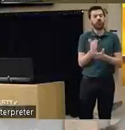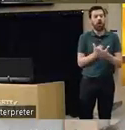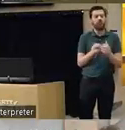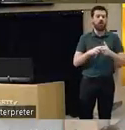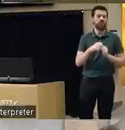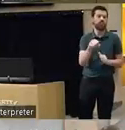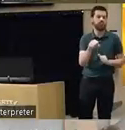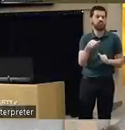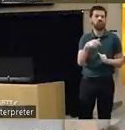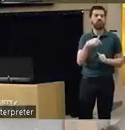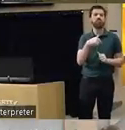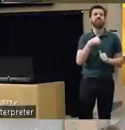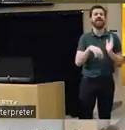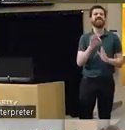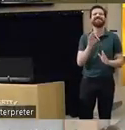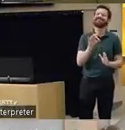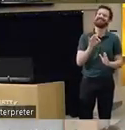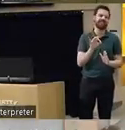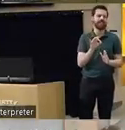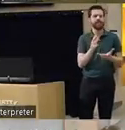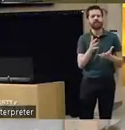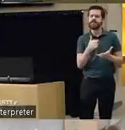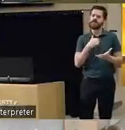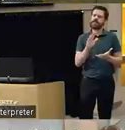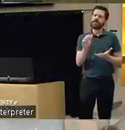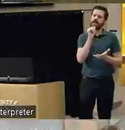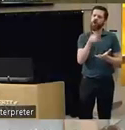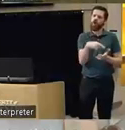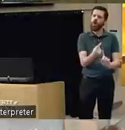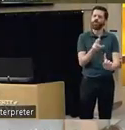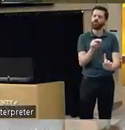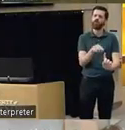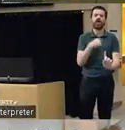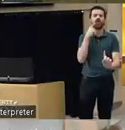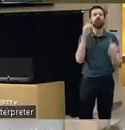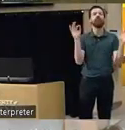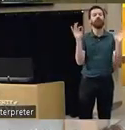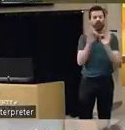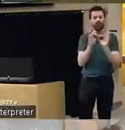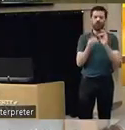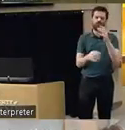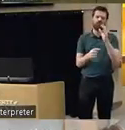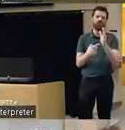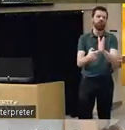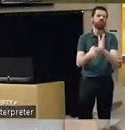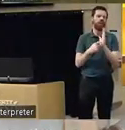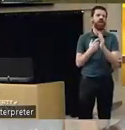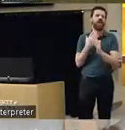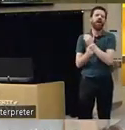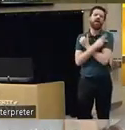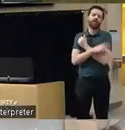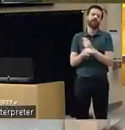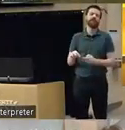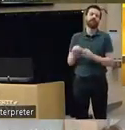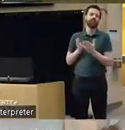And I have found that not to be the case. I think there's a really important part of this work that requires outpatient specialty